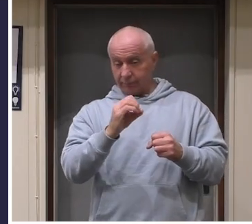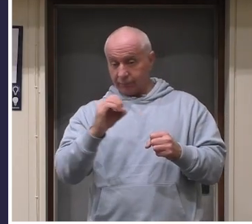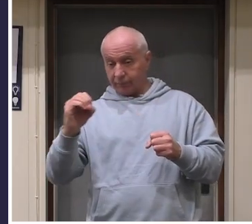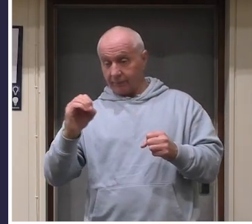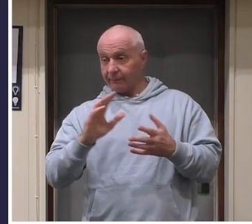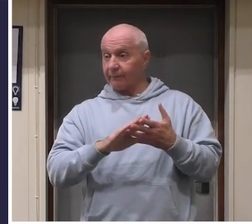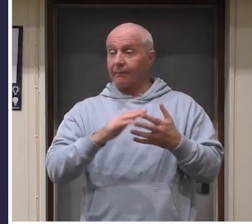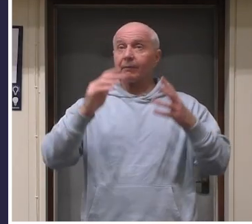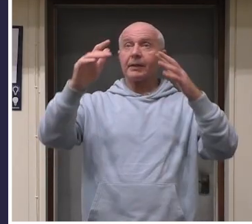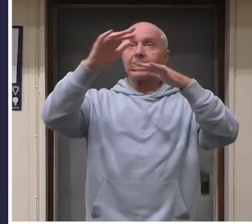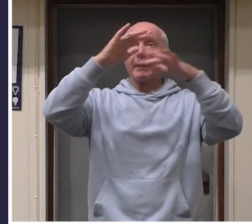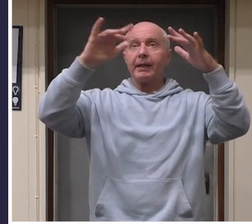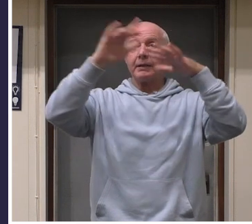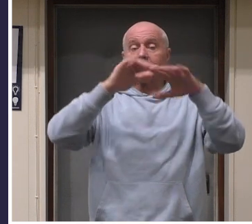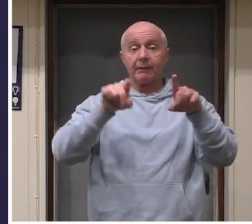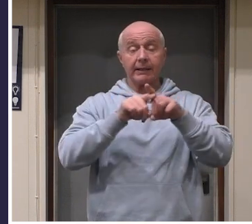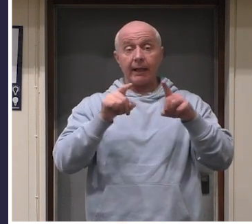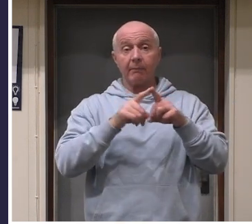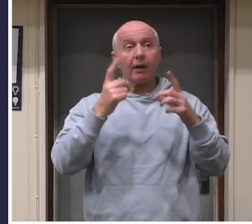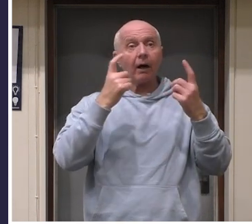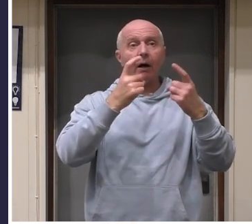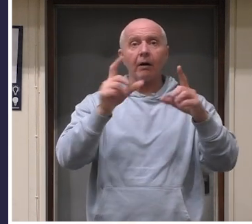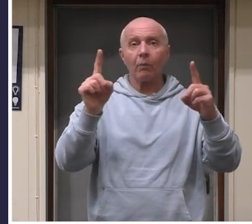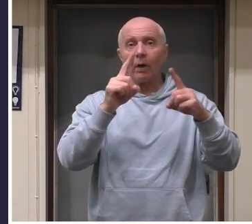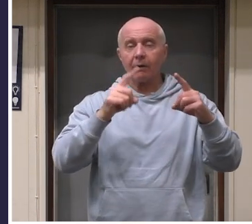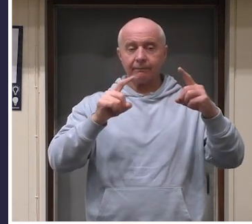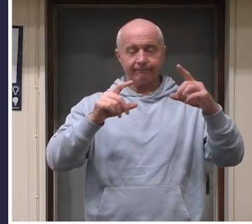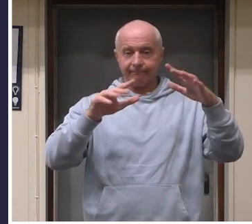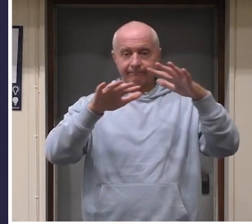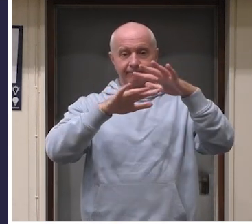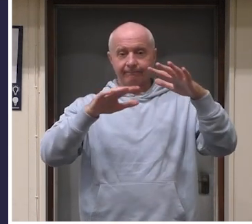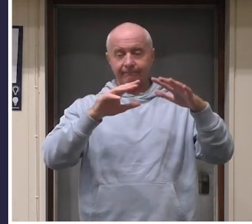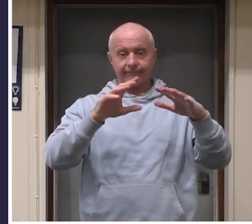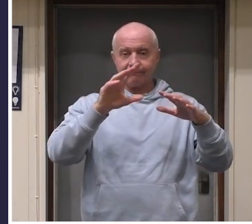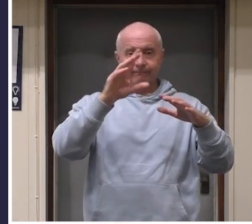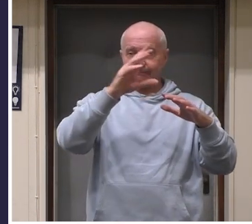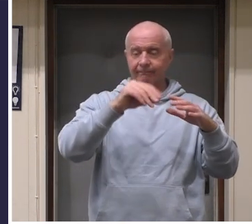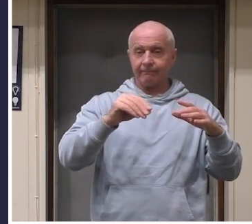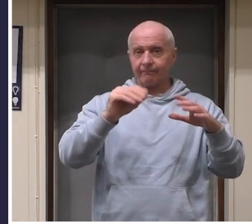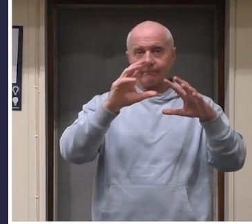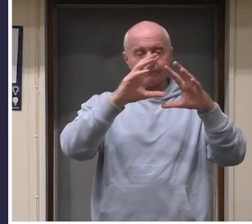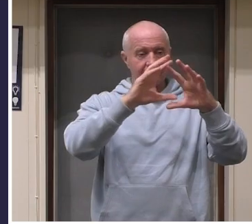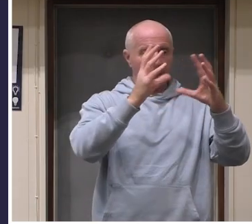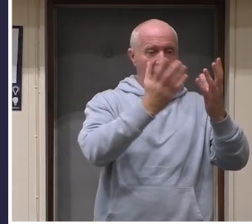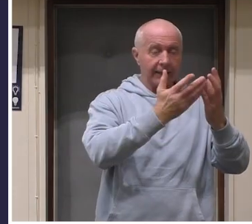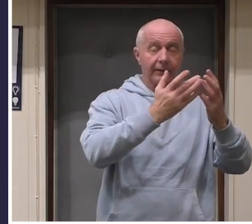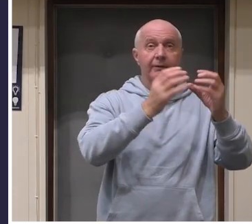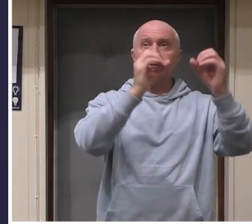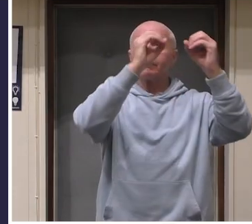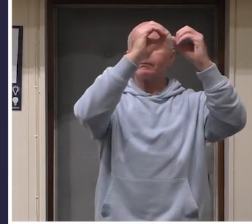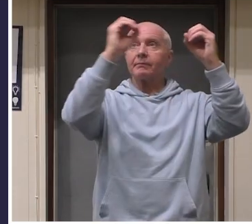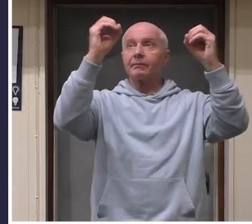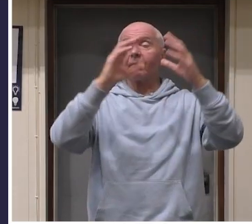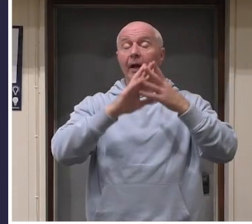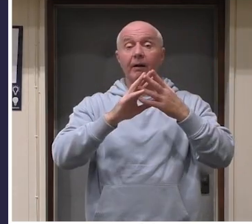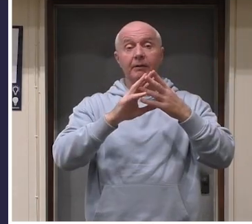this to space. If you want to explore space and find out if there's something under the surface of a moon somewhere or another planet, you take a sensor